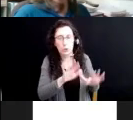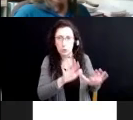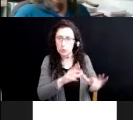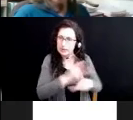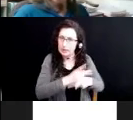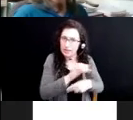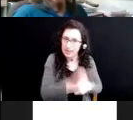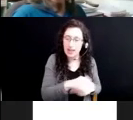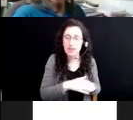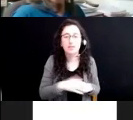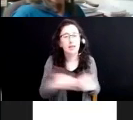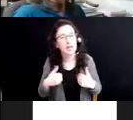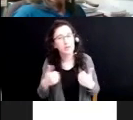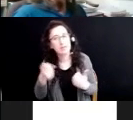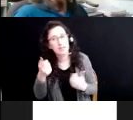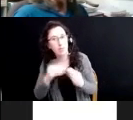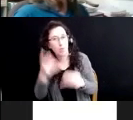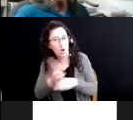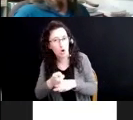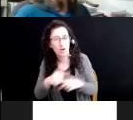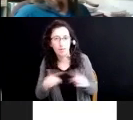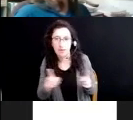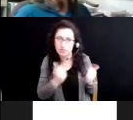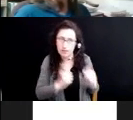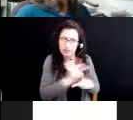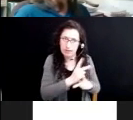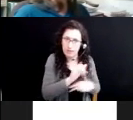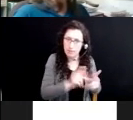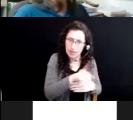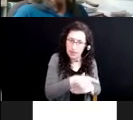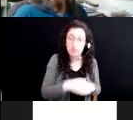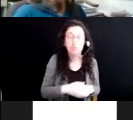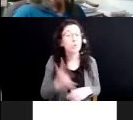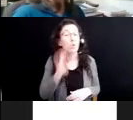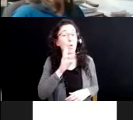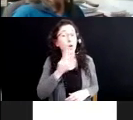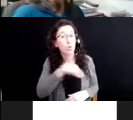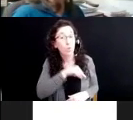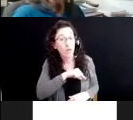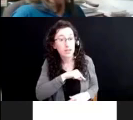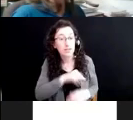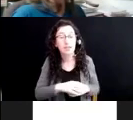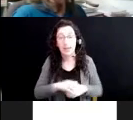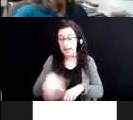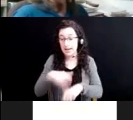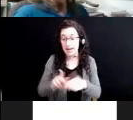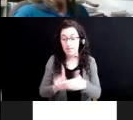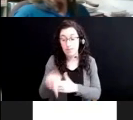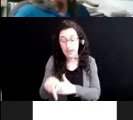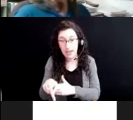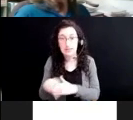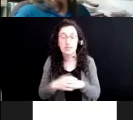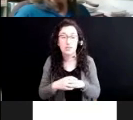nutria, degrade, water quality, impact native vegetation, compete.